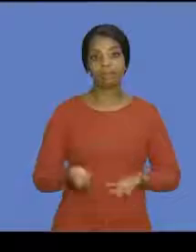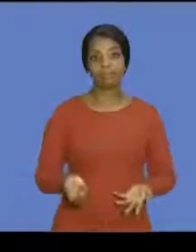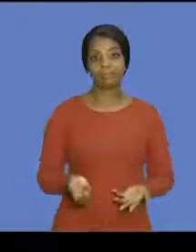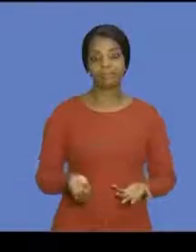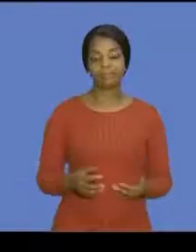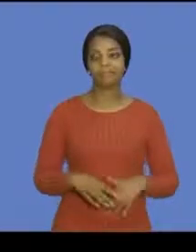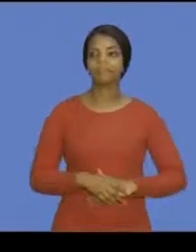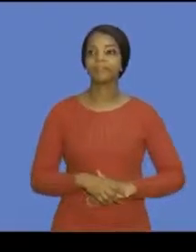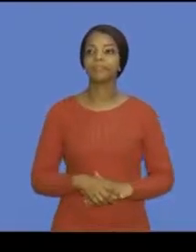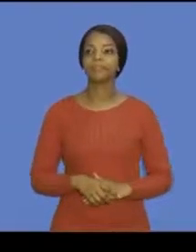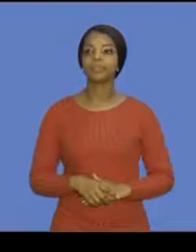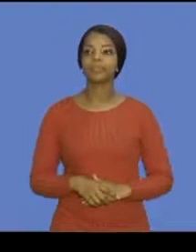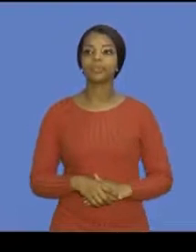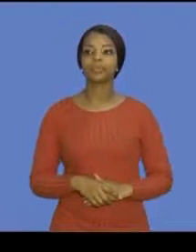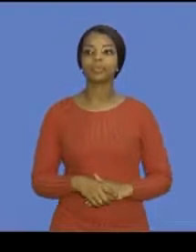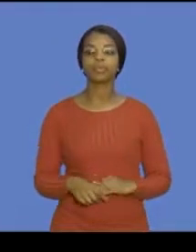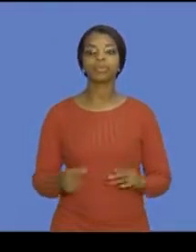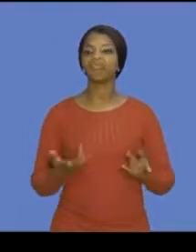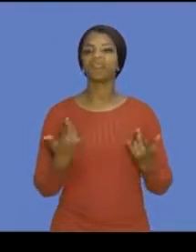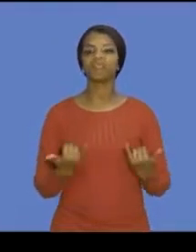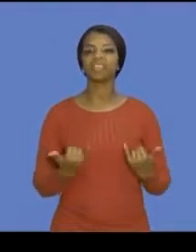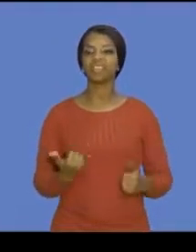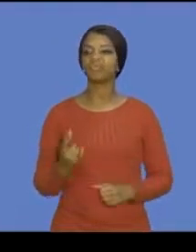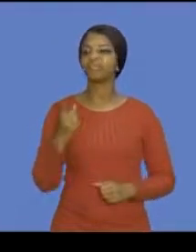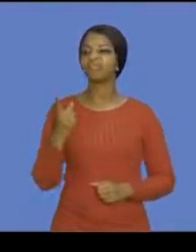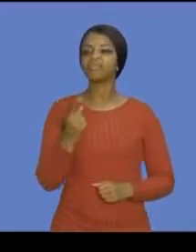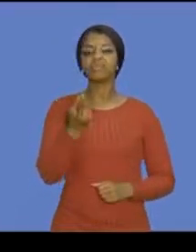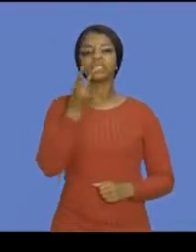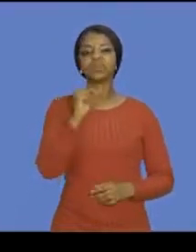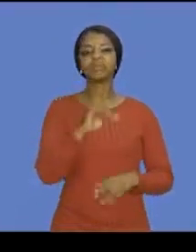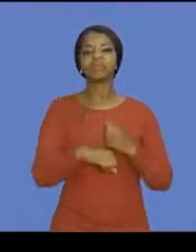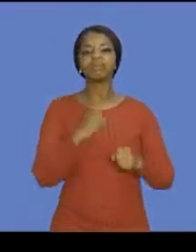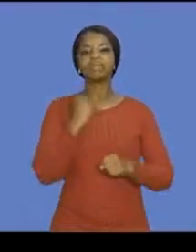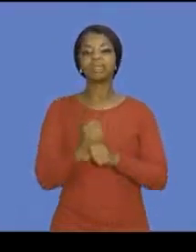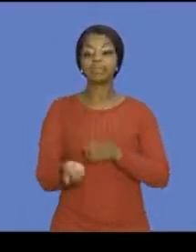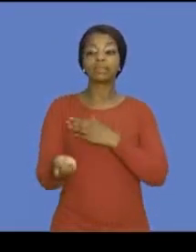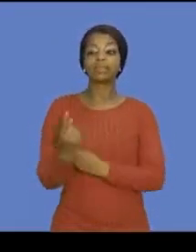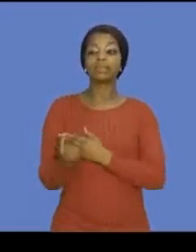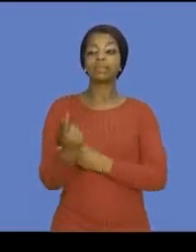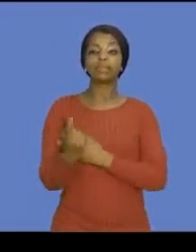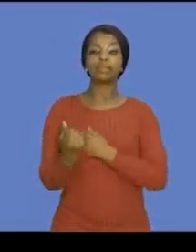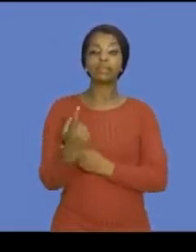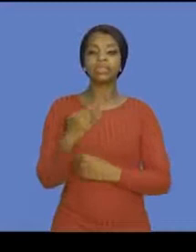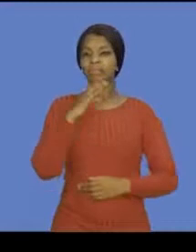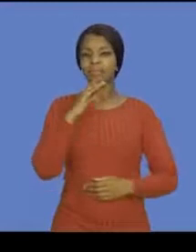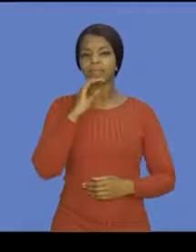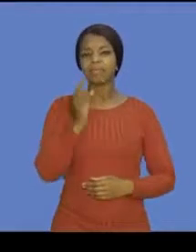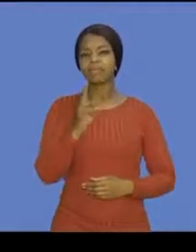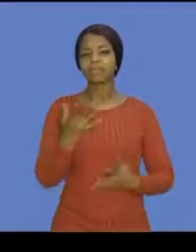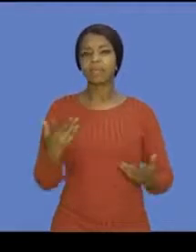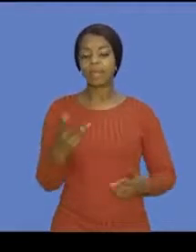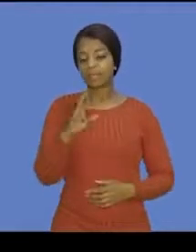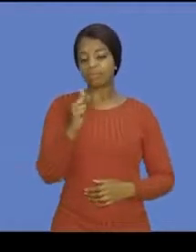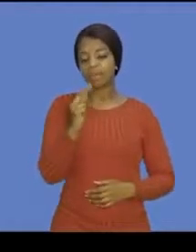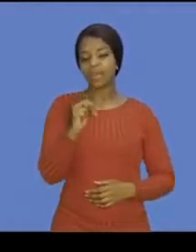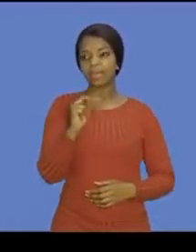states. Now, what does the 20-year trend tell you about the strength of the rand,